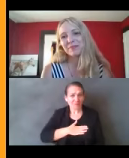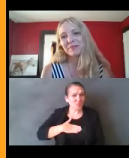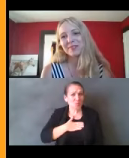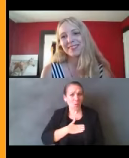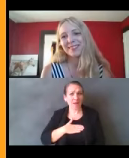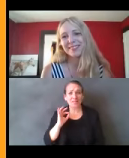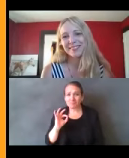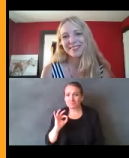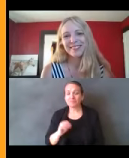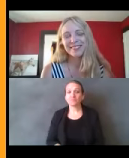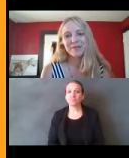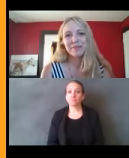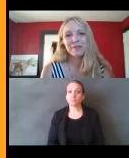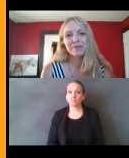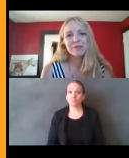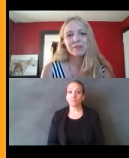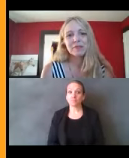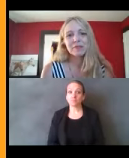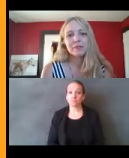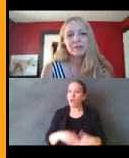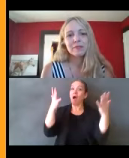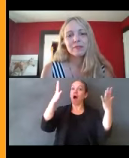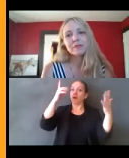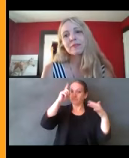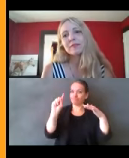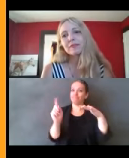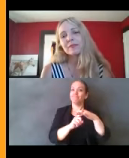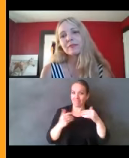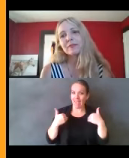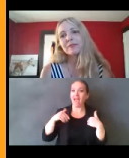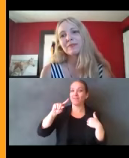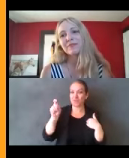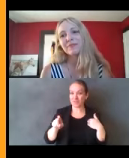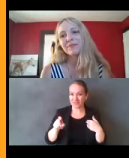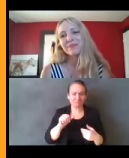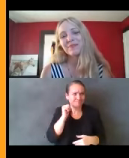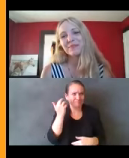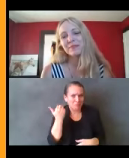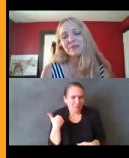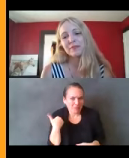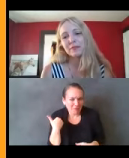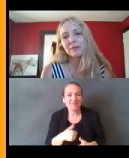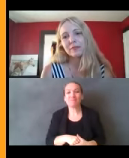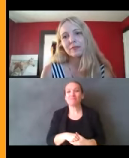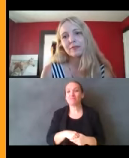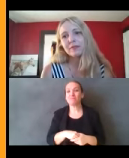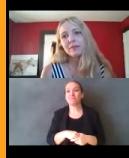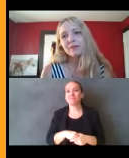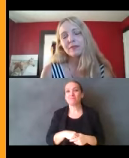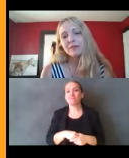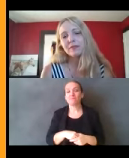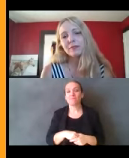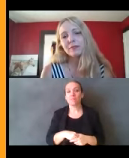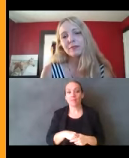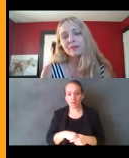it. I do have, actually, you know what? I do have a question. I didn't even realize it. When the, what